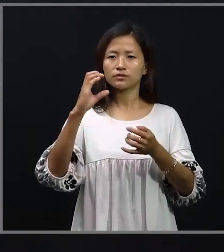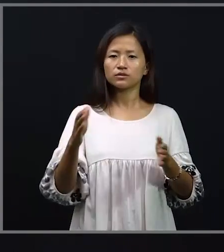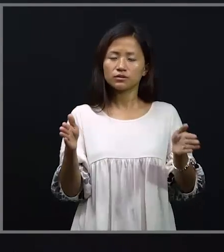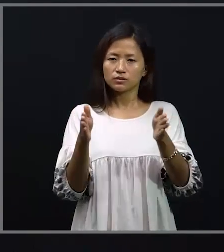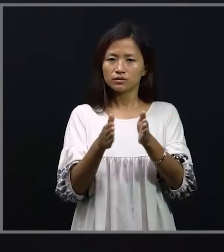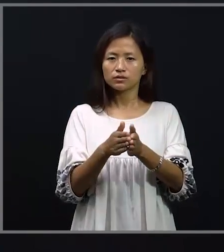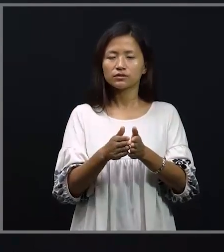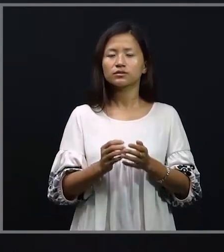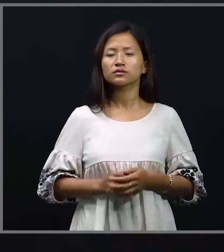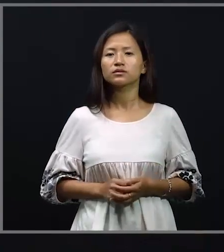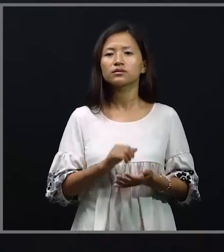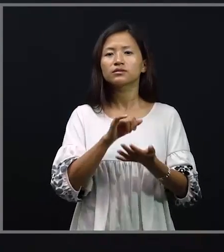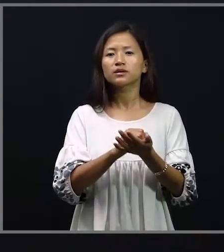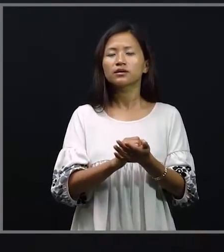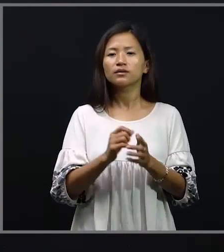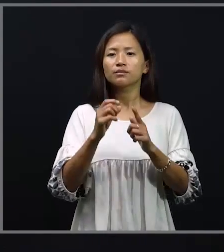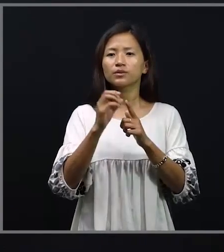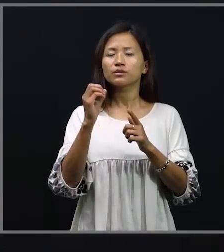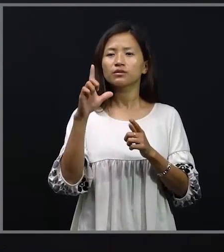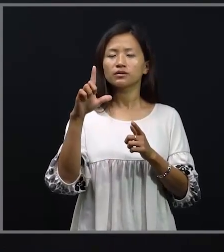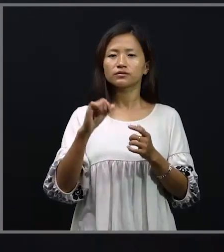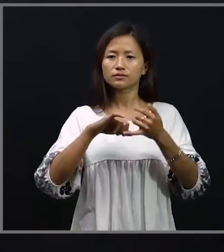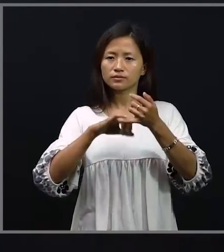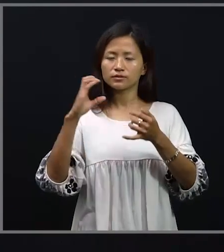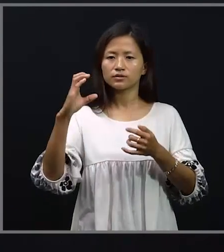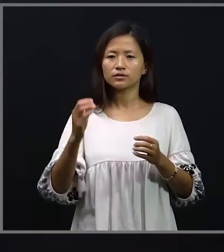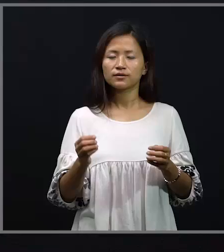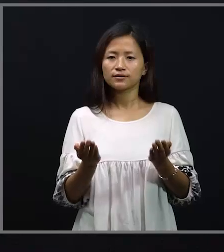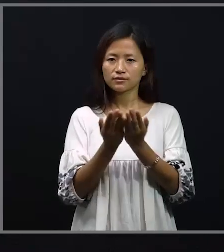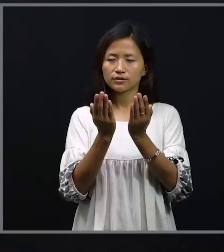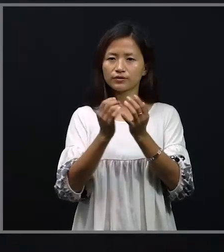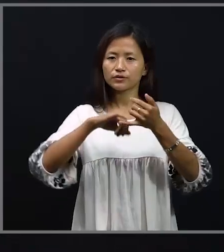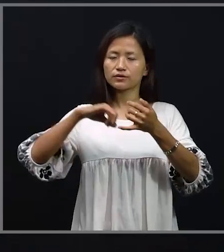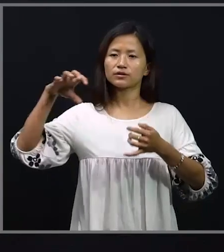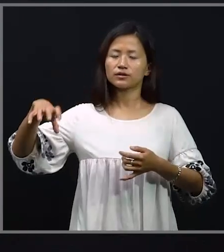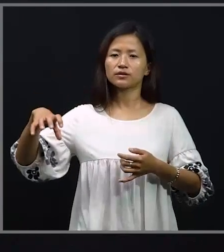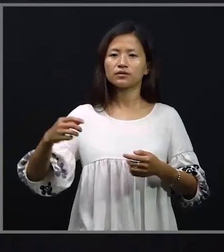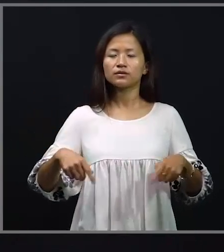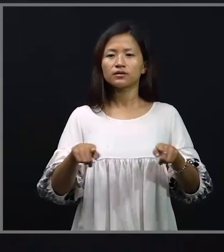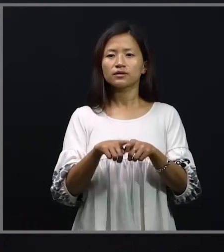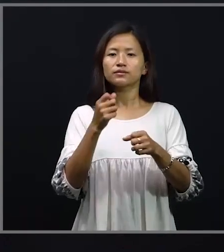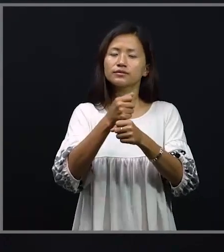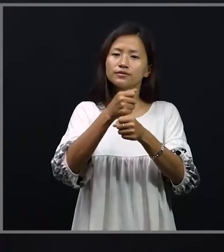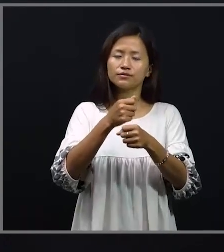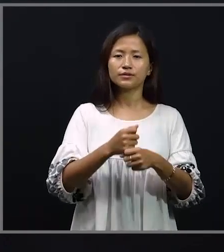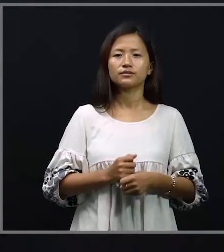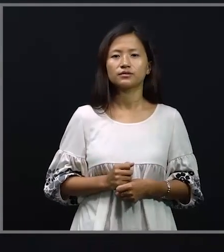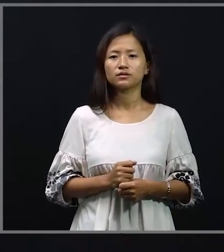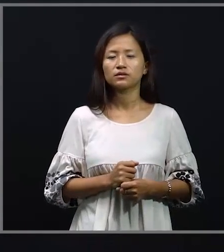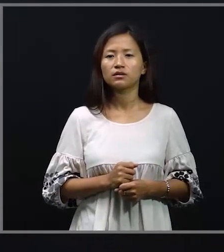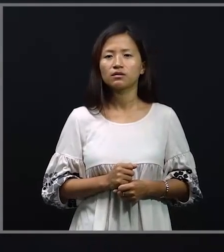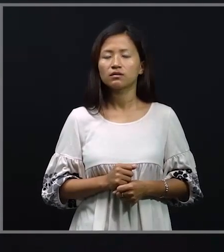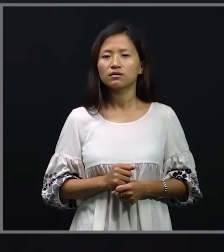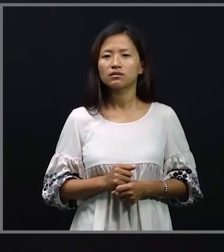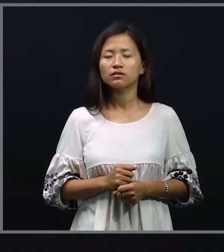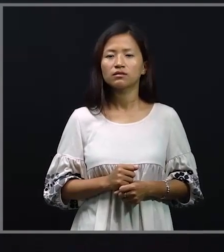short, we can say that political science, it means the study of the state and government, all